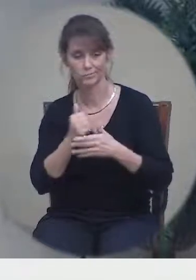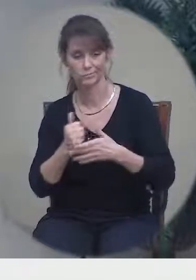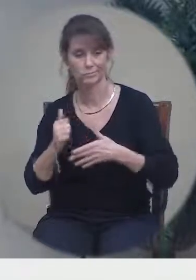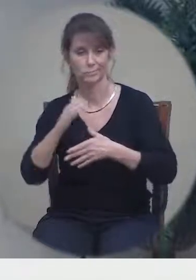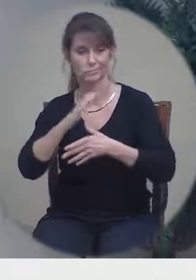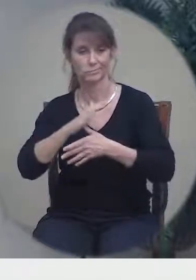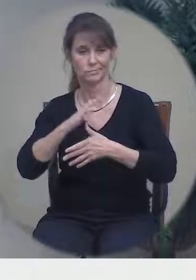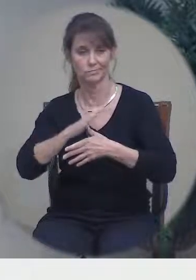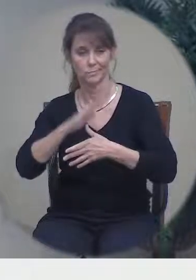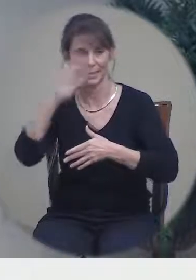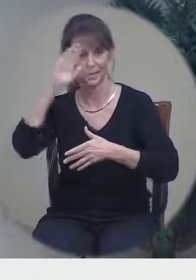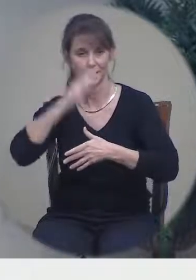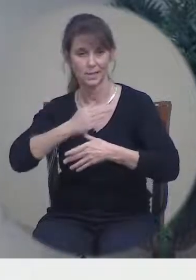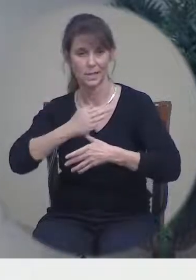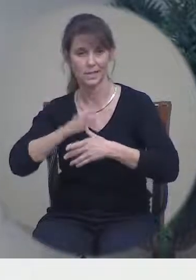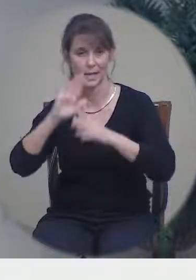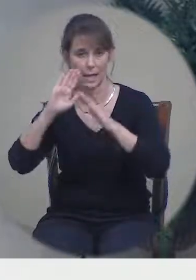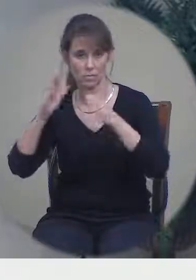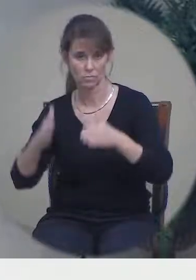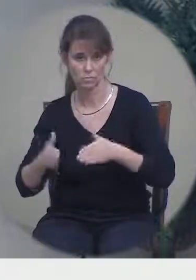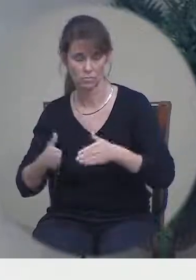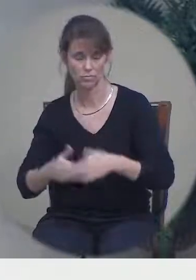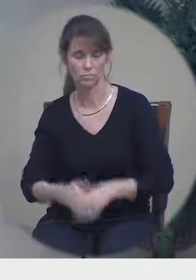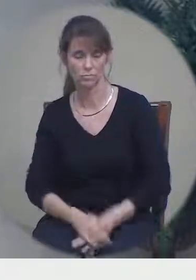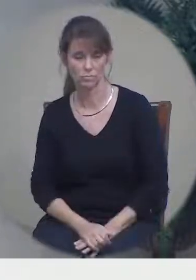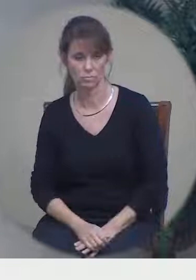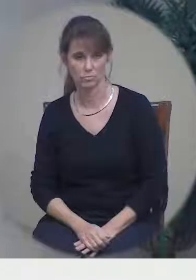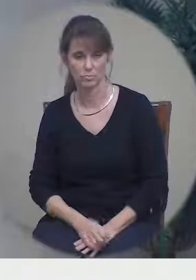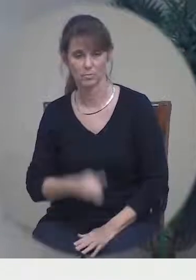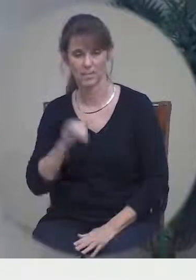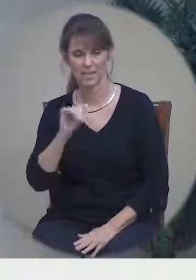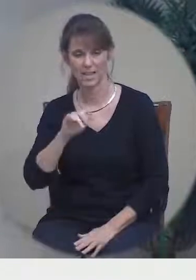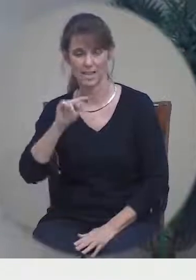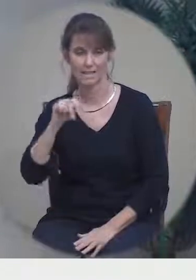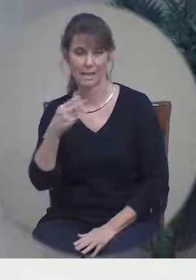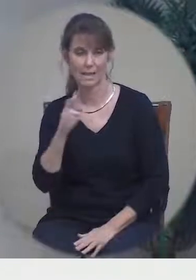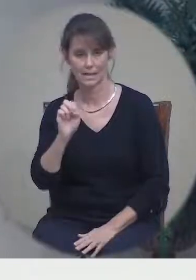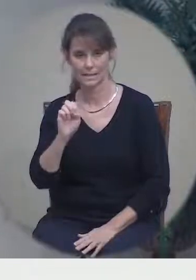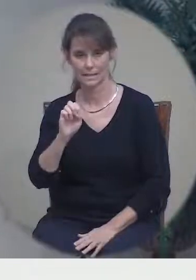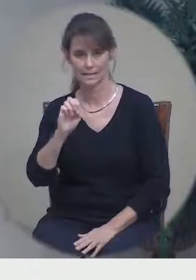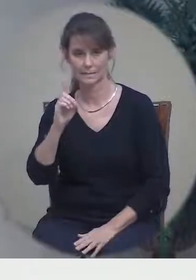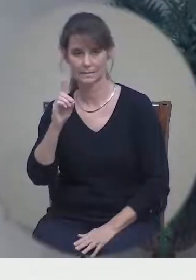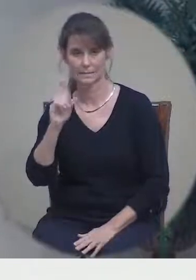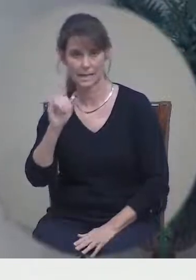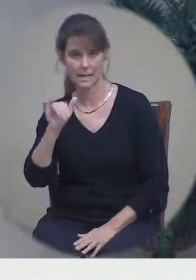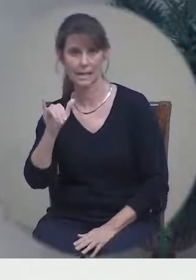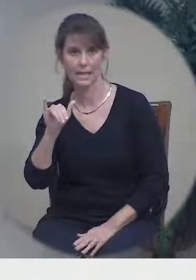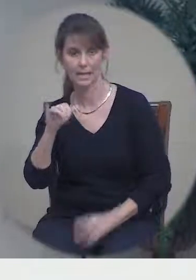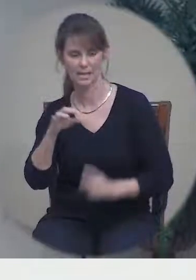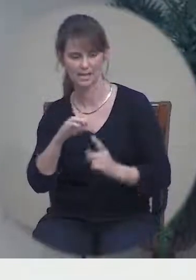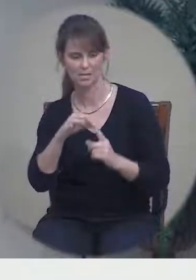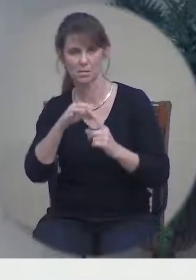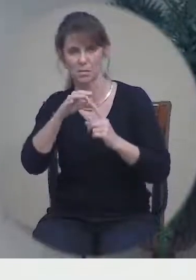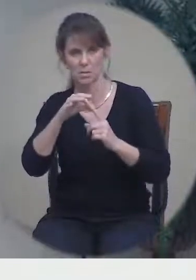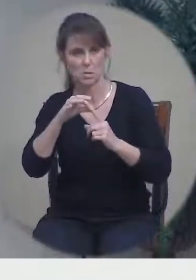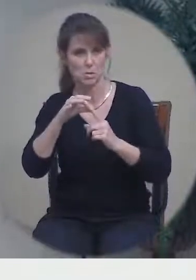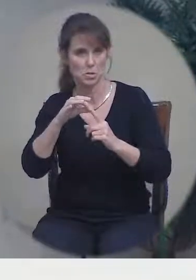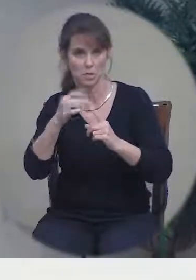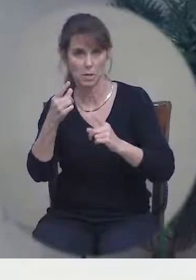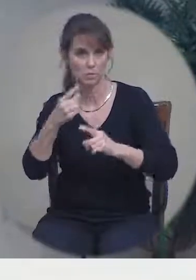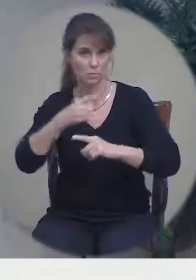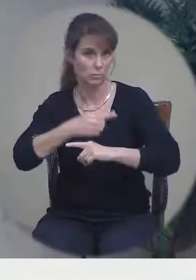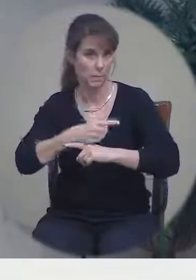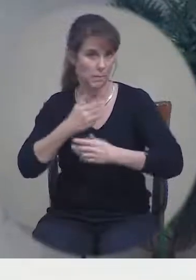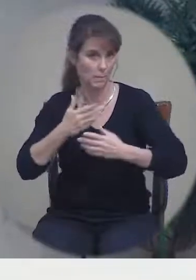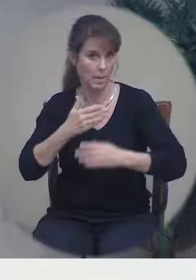or many commentators, because of the day is specified, this was either a feast day or a celebration of maybe